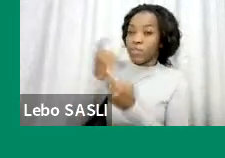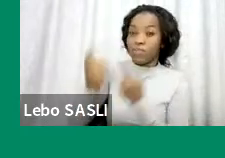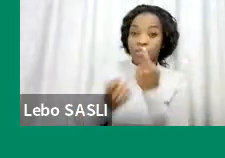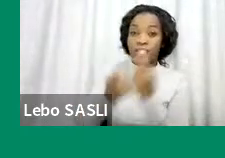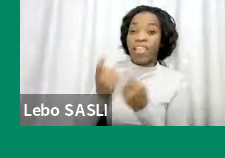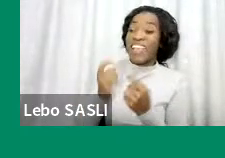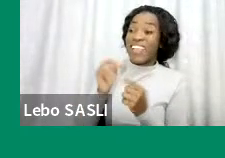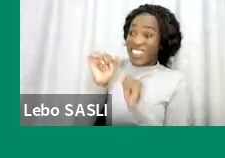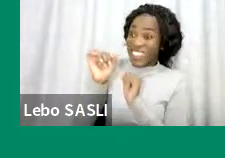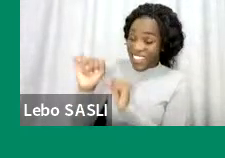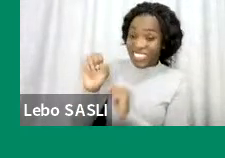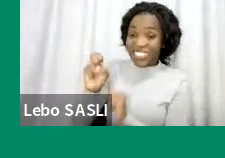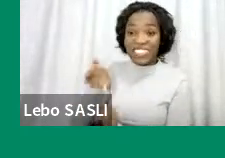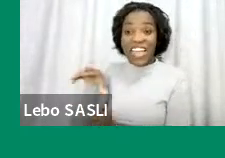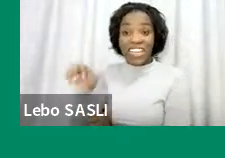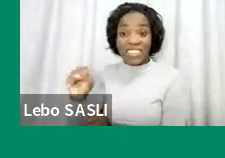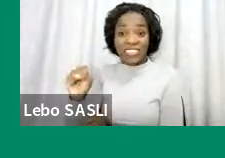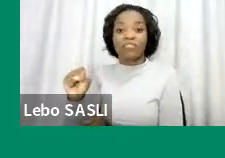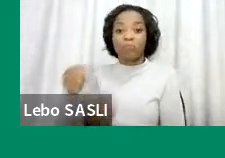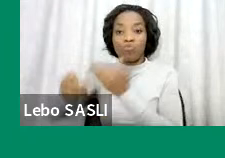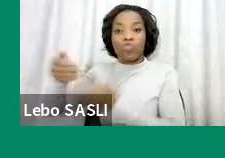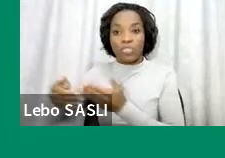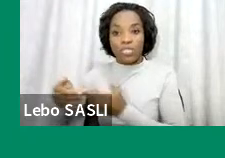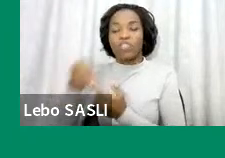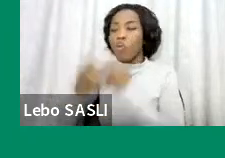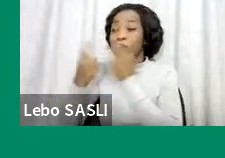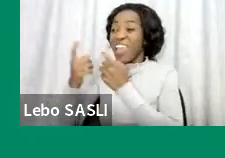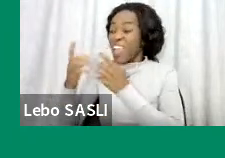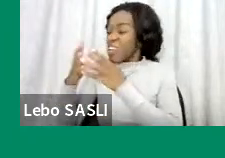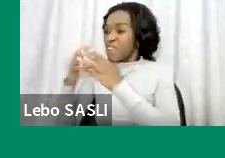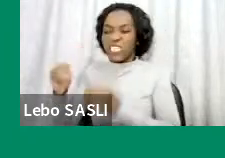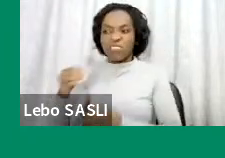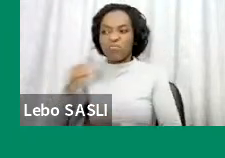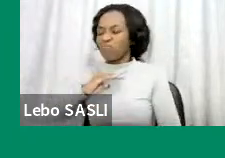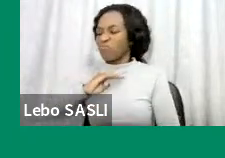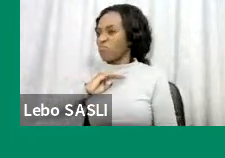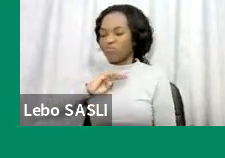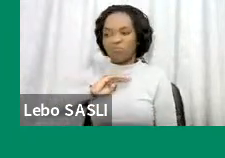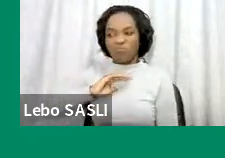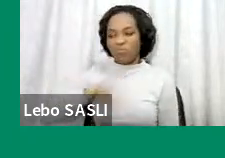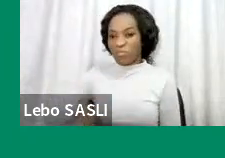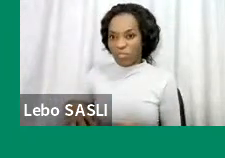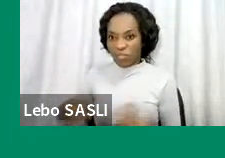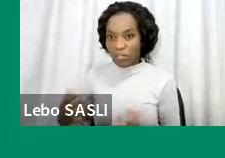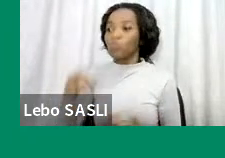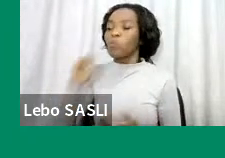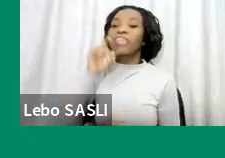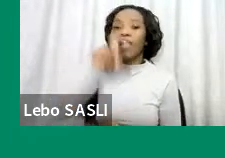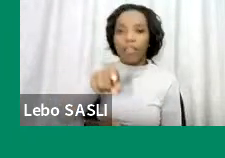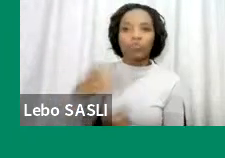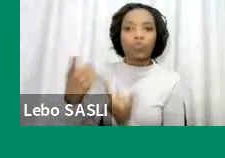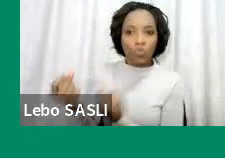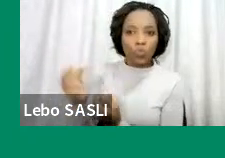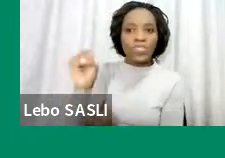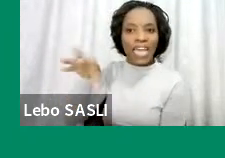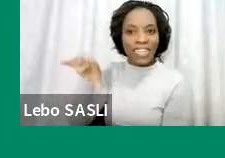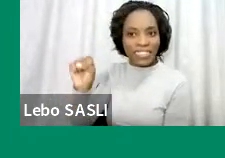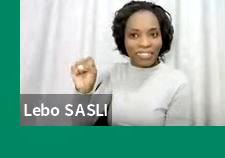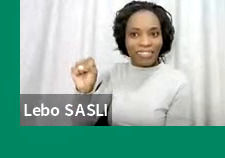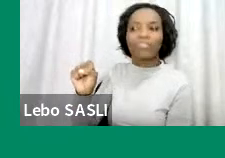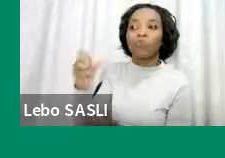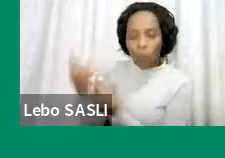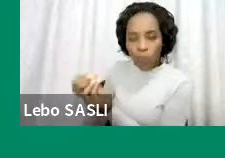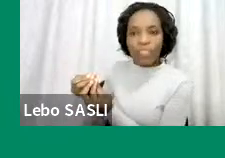process before they approach the Office of the Tax Ombudsman. That is, they must register their complaint with the Complaints Management